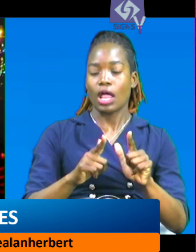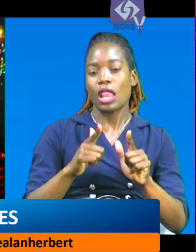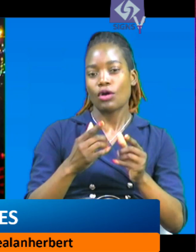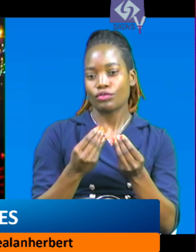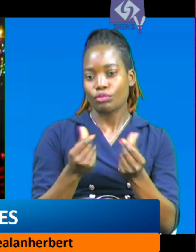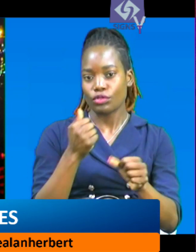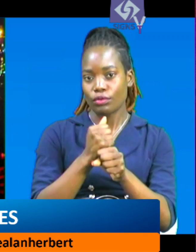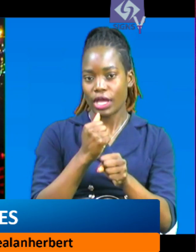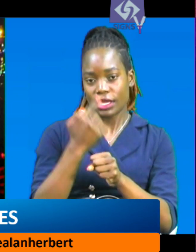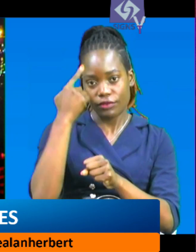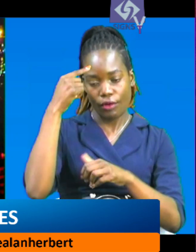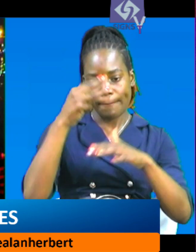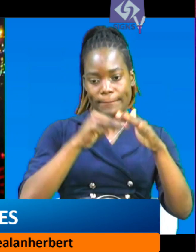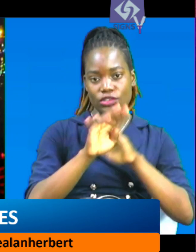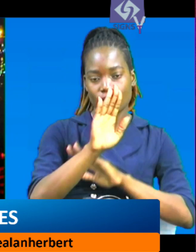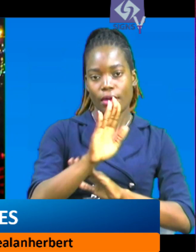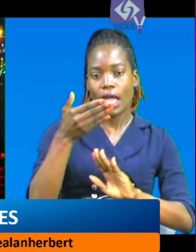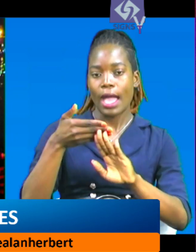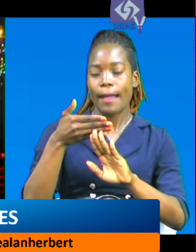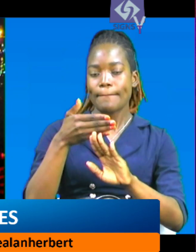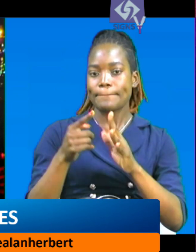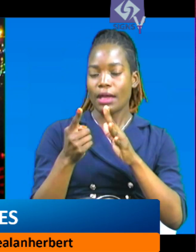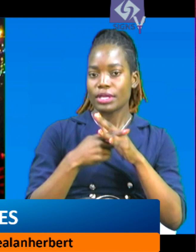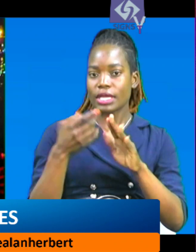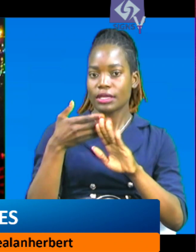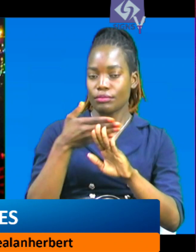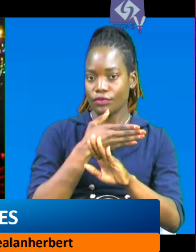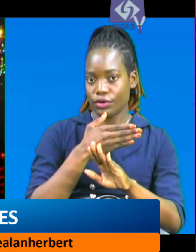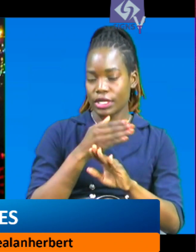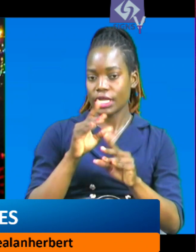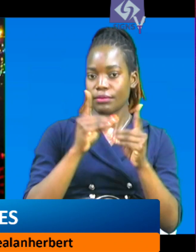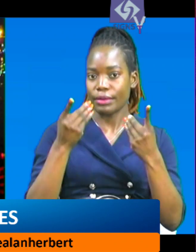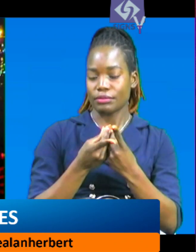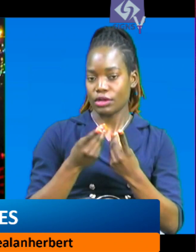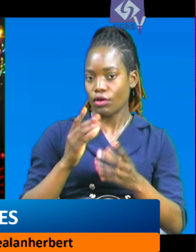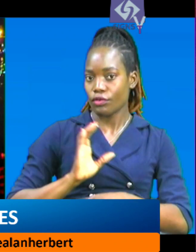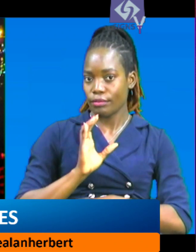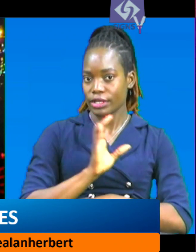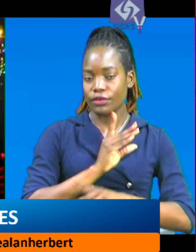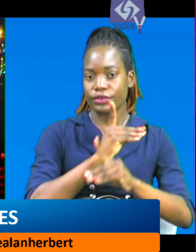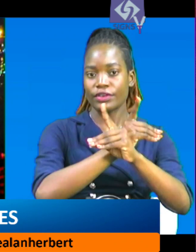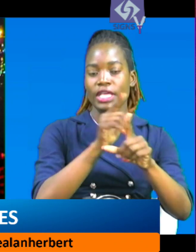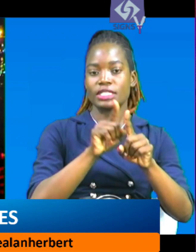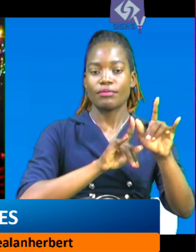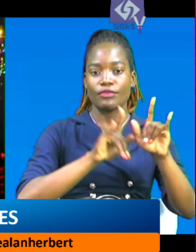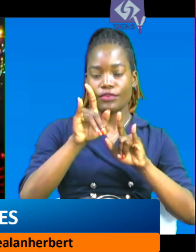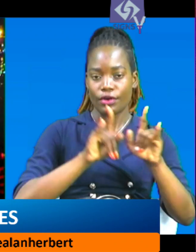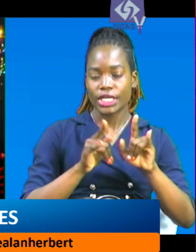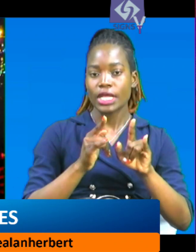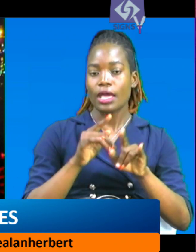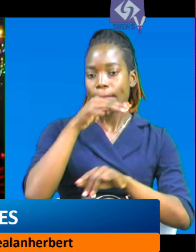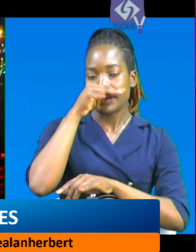smooth operation of foreign missions. Appearing before the Department Committee of Defense and Foreign Relations,